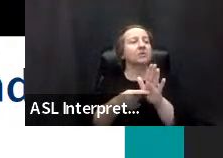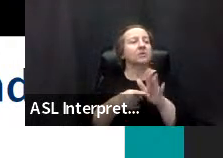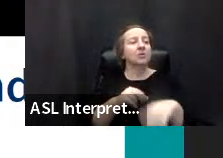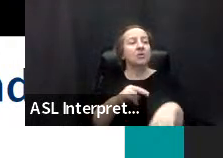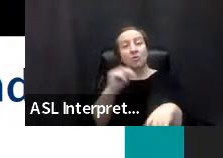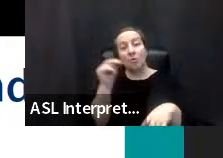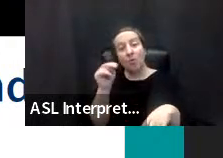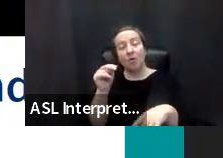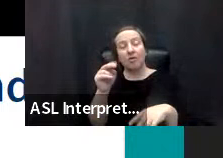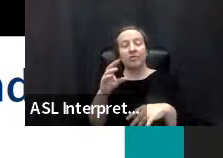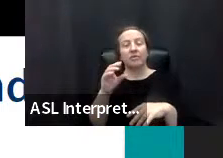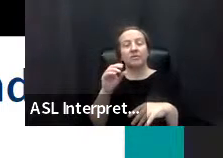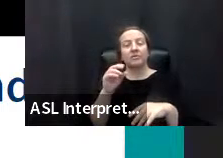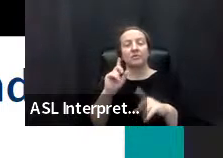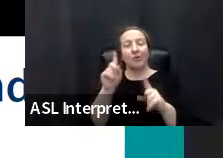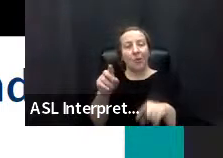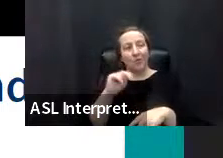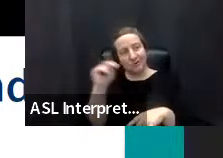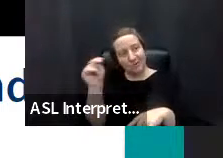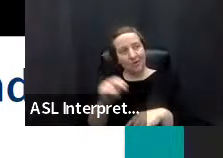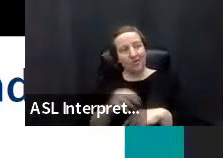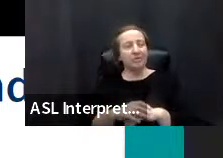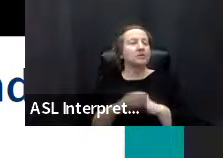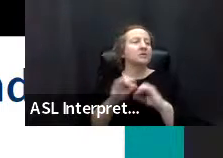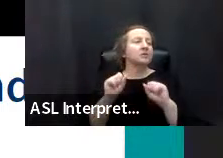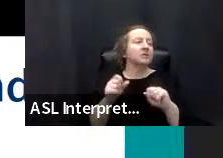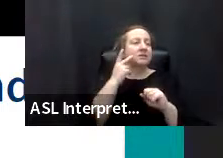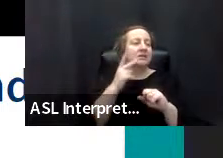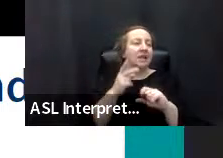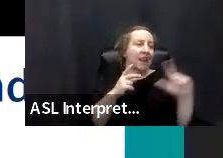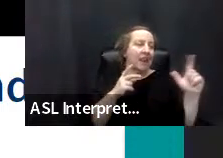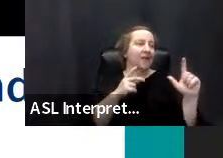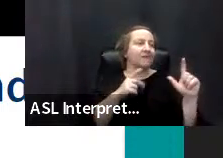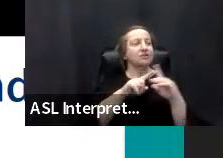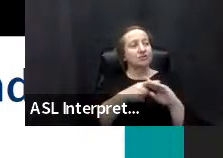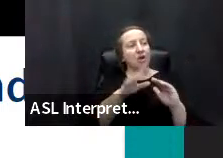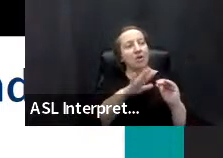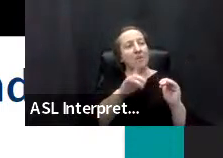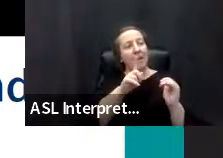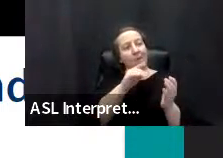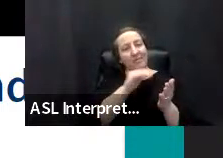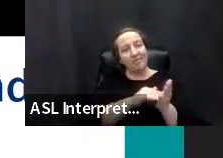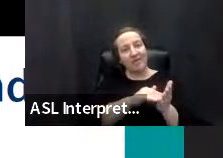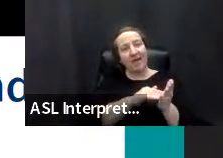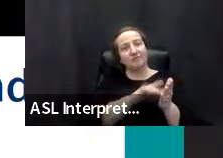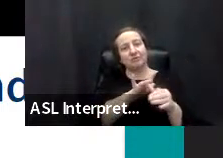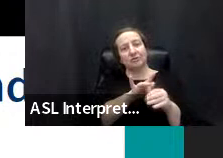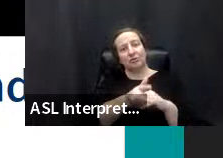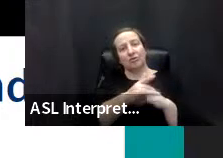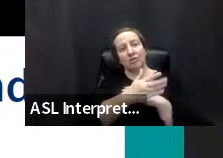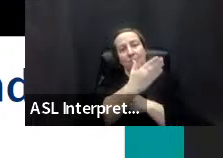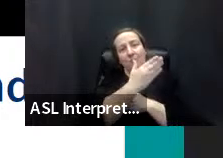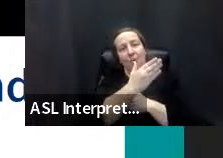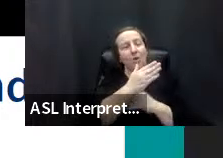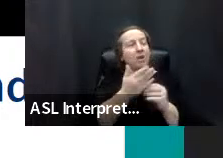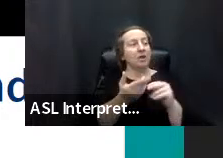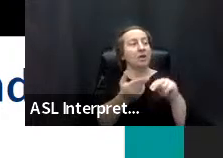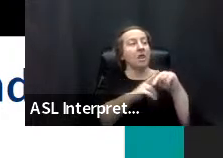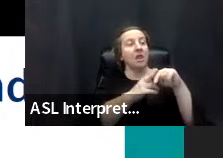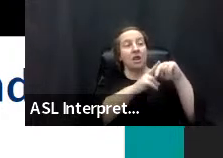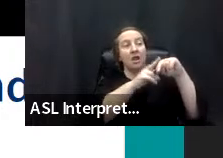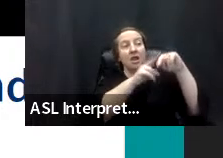northbound in the northbound direction. So on the left, you can see we kind of start at about 1,000 in the early morning, kind of rising up to about